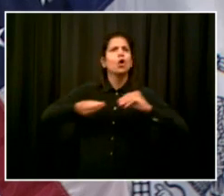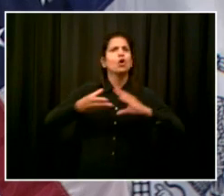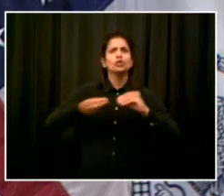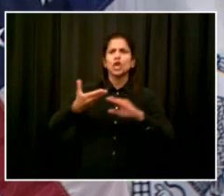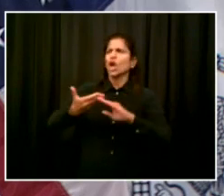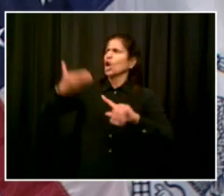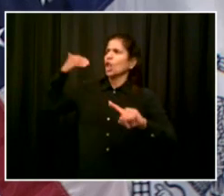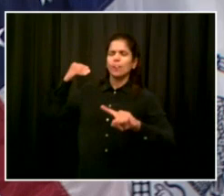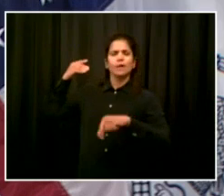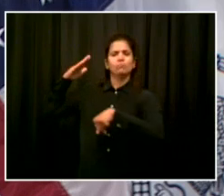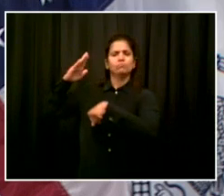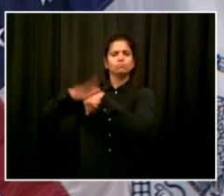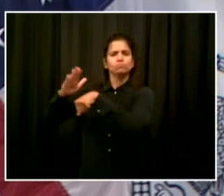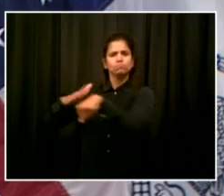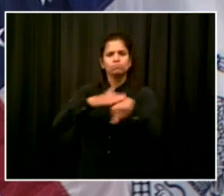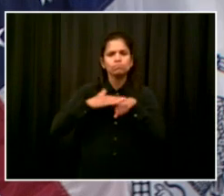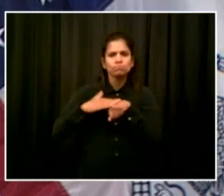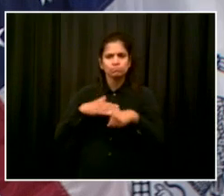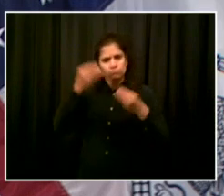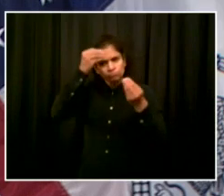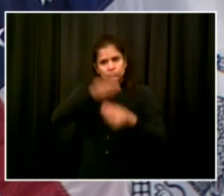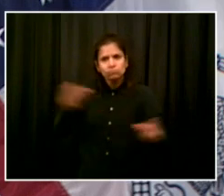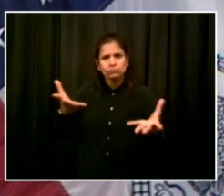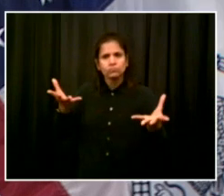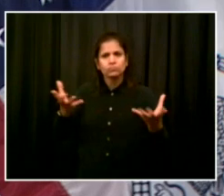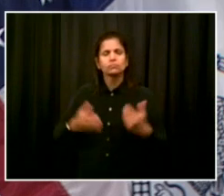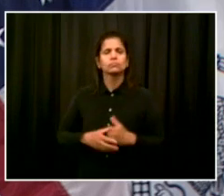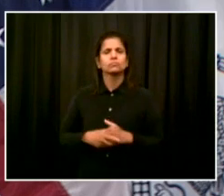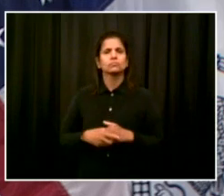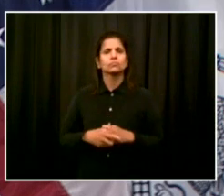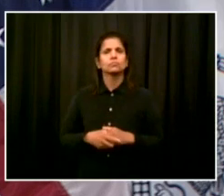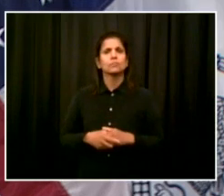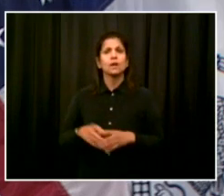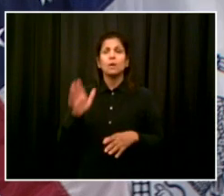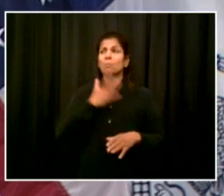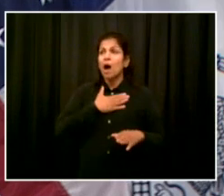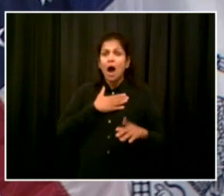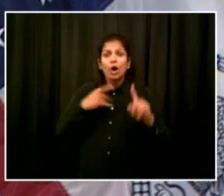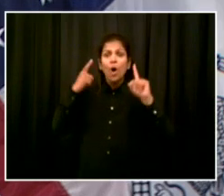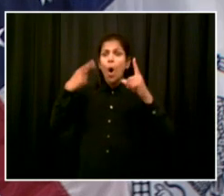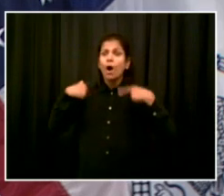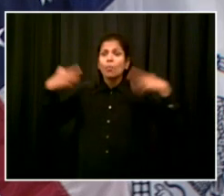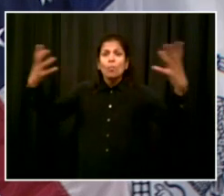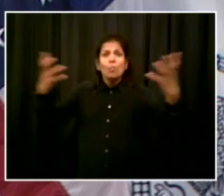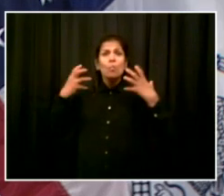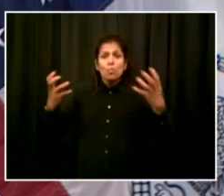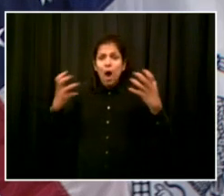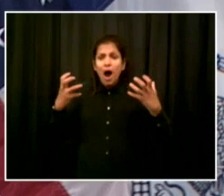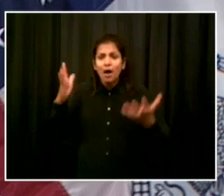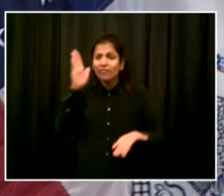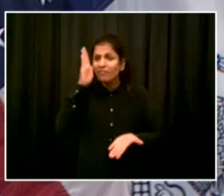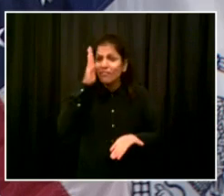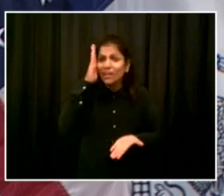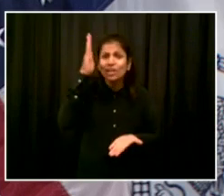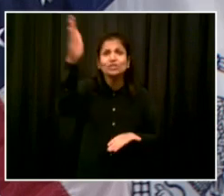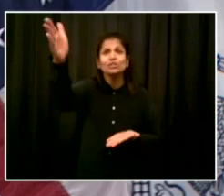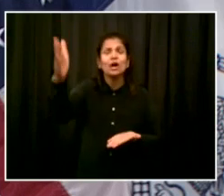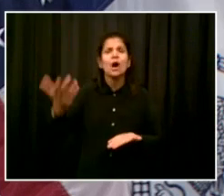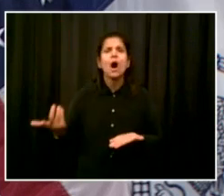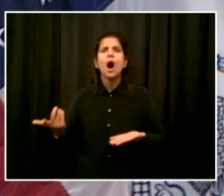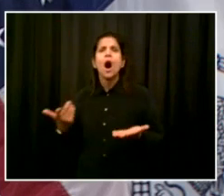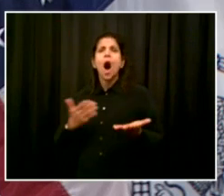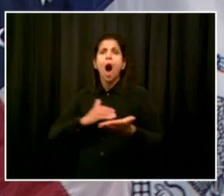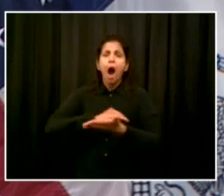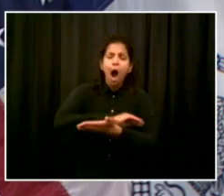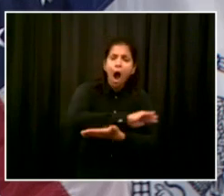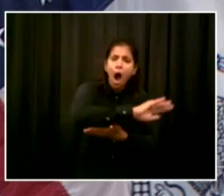day where I don't have to say it because people respect our police officers and don't ever even think of attacking them. And what I'm trying to build